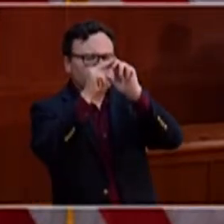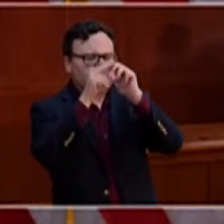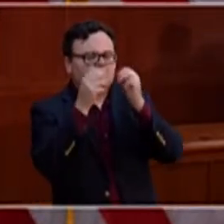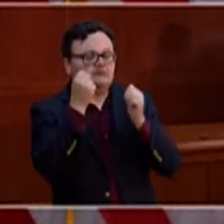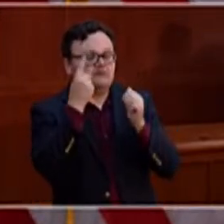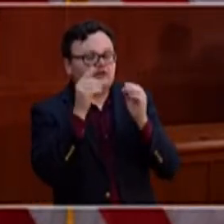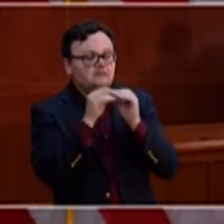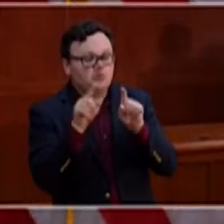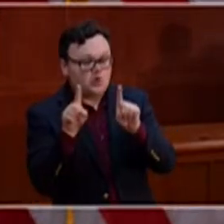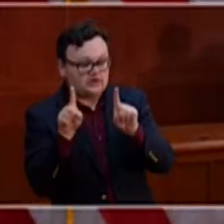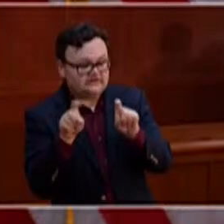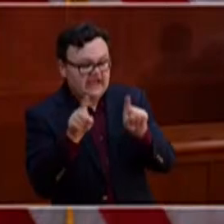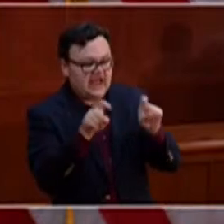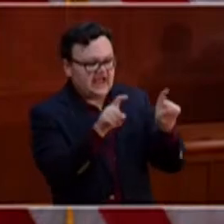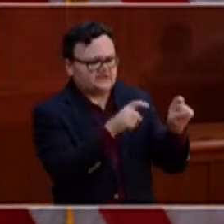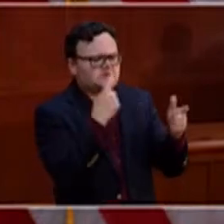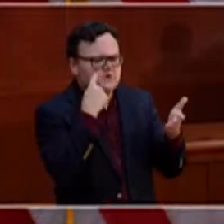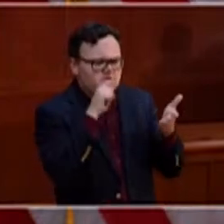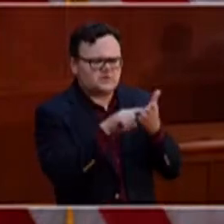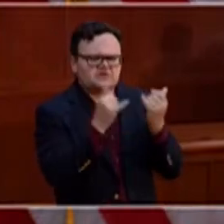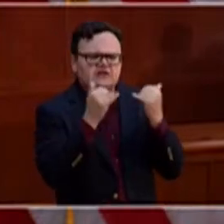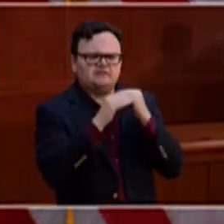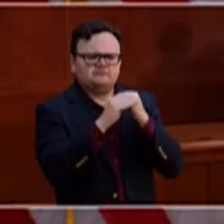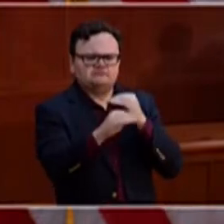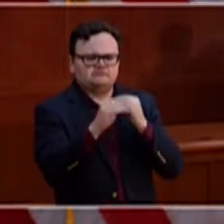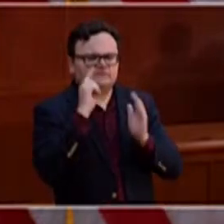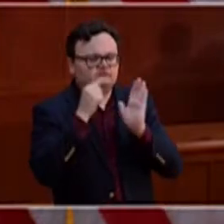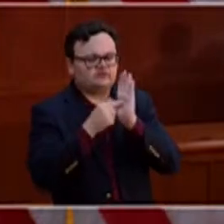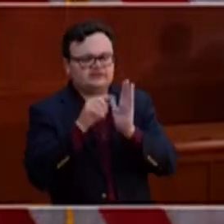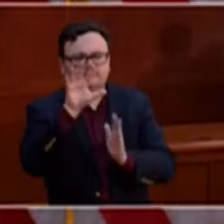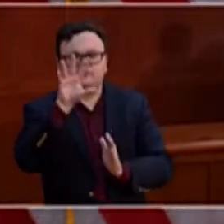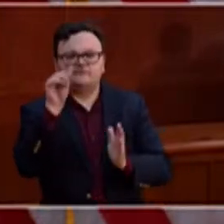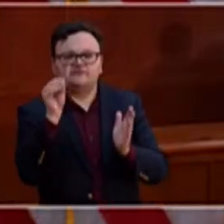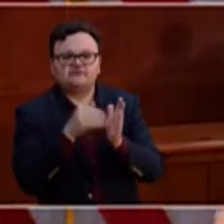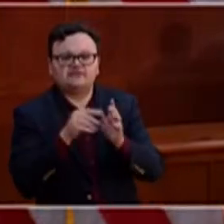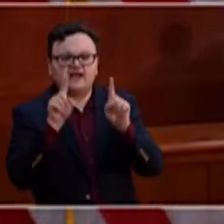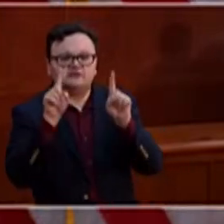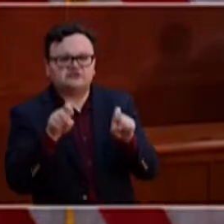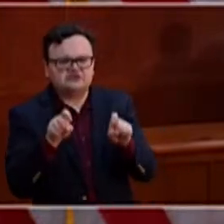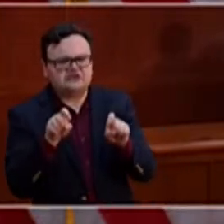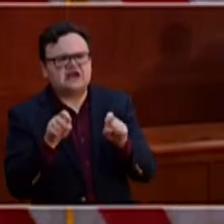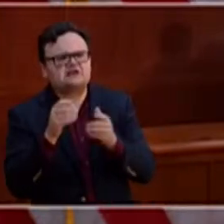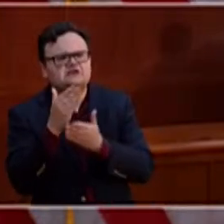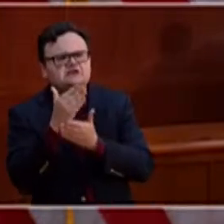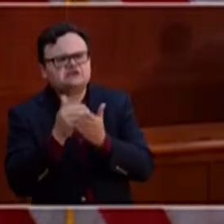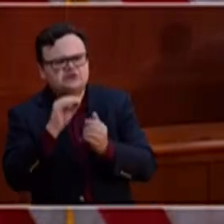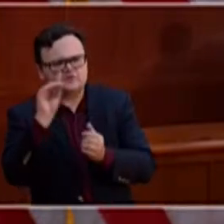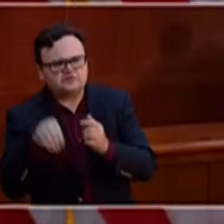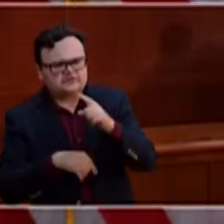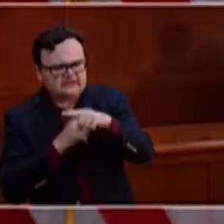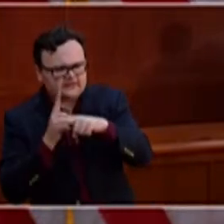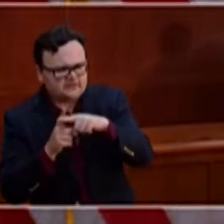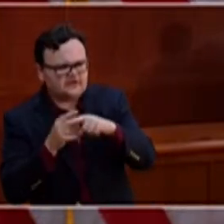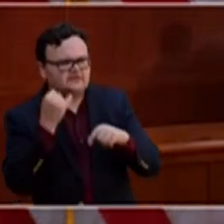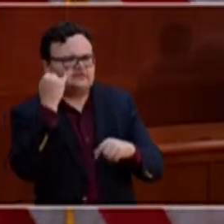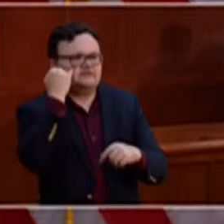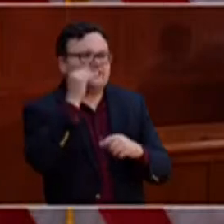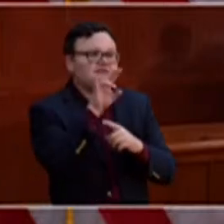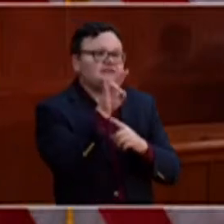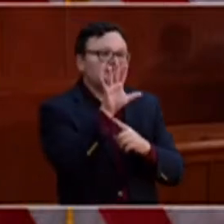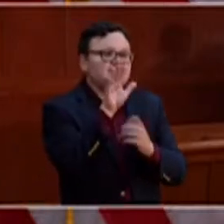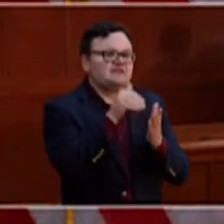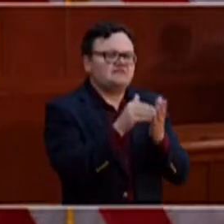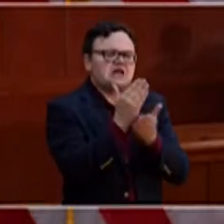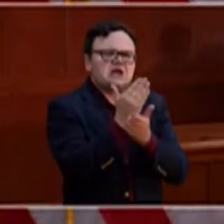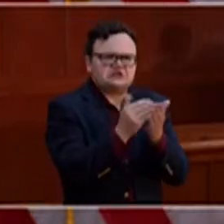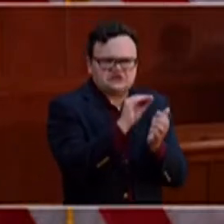testing. So if we do 50,000 tests, we're going to get a certain amount of positives. If we do 75, we'll get a certain amount. And I think that that's been pretty consistent,